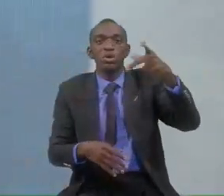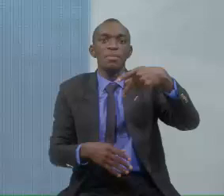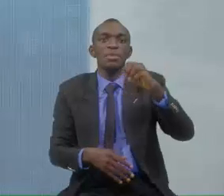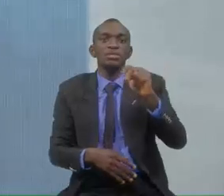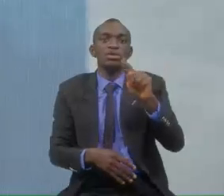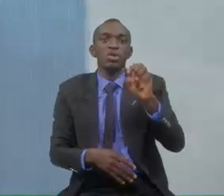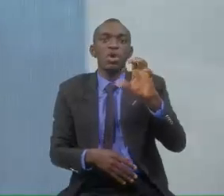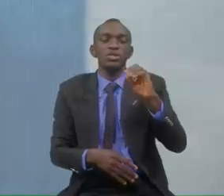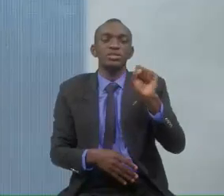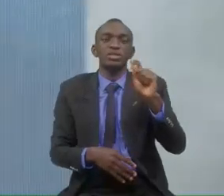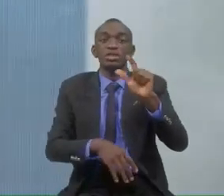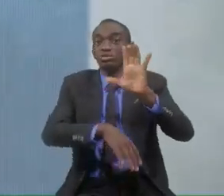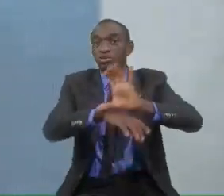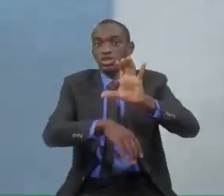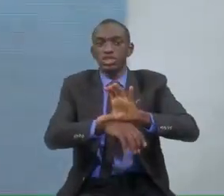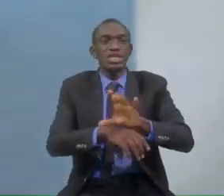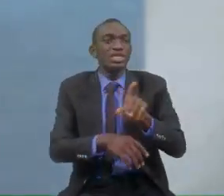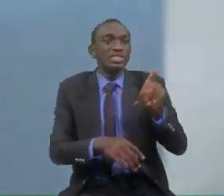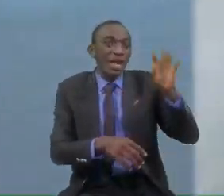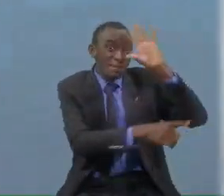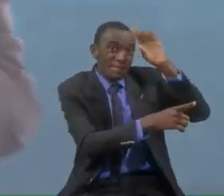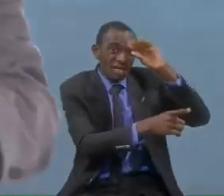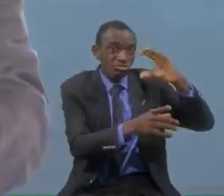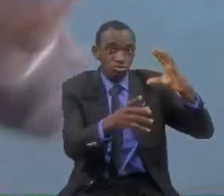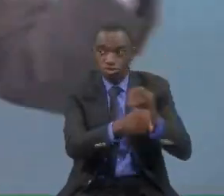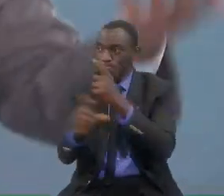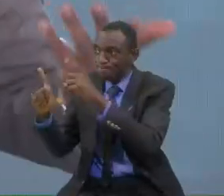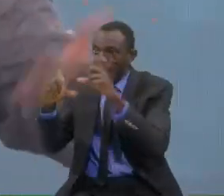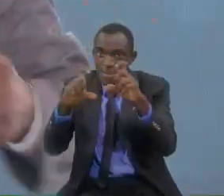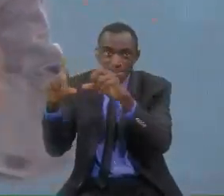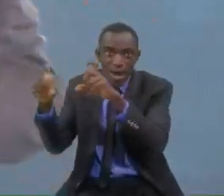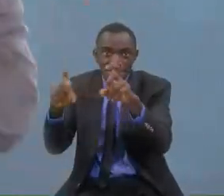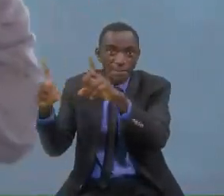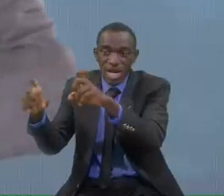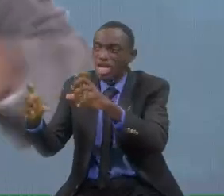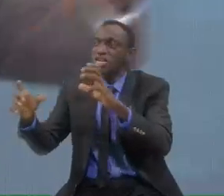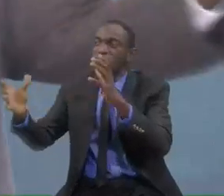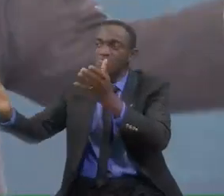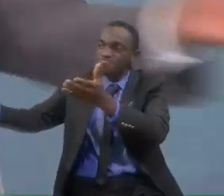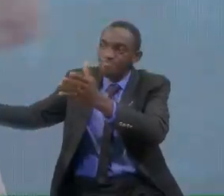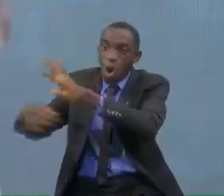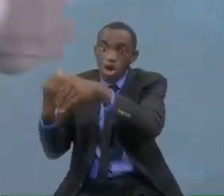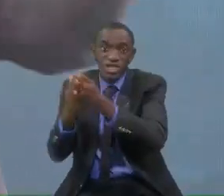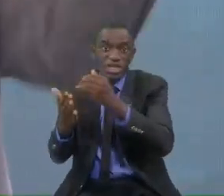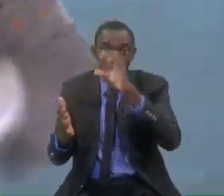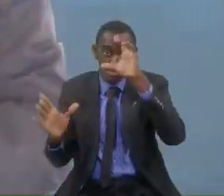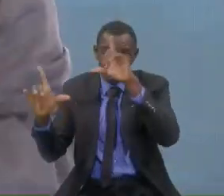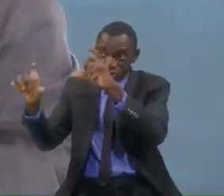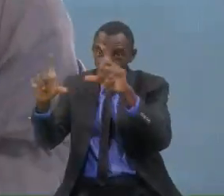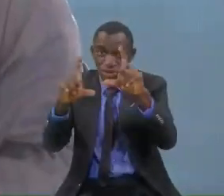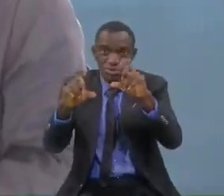described everything and showed them the pictures. And the board of trustees invited me to England, and he called all